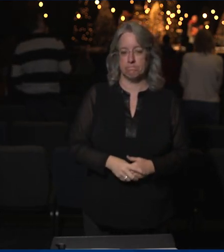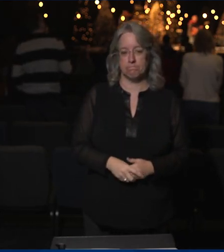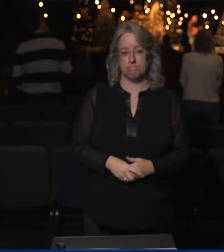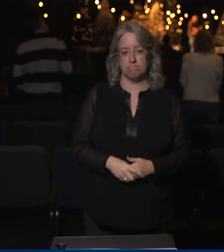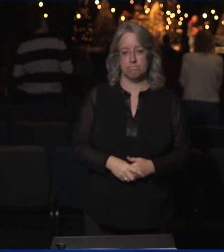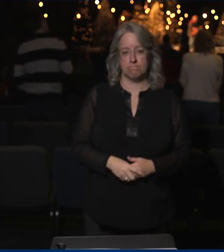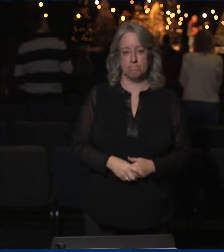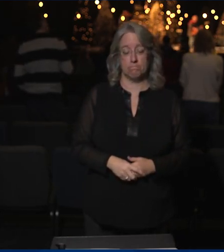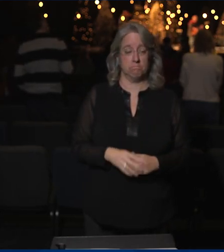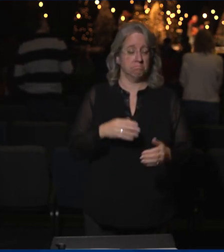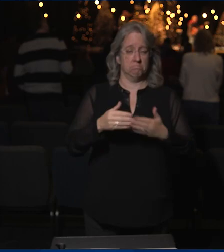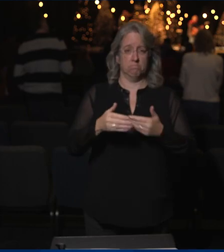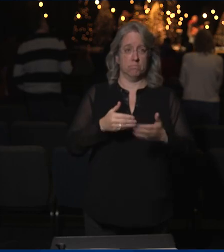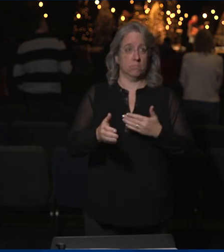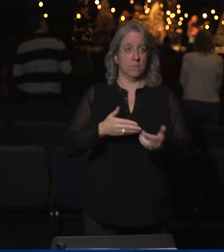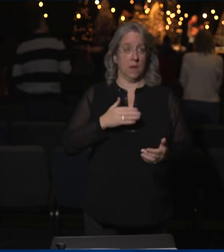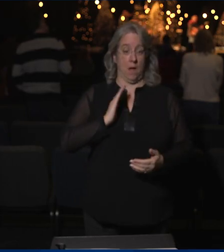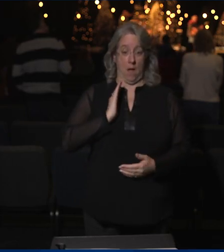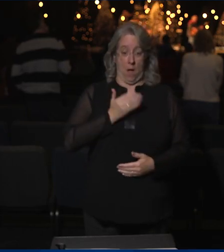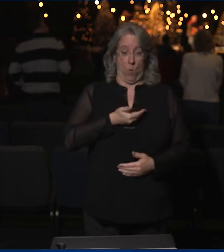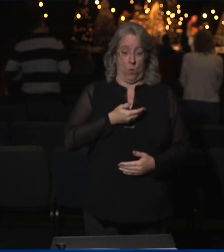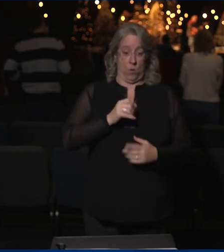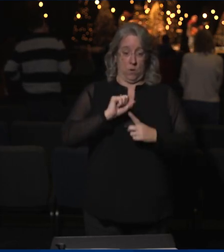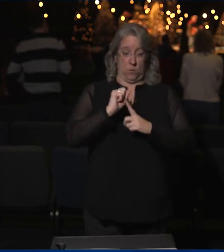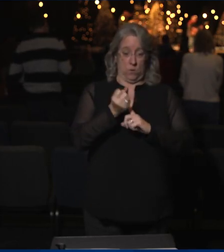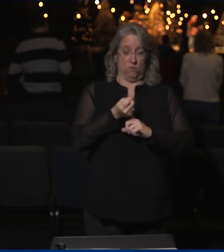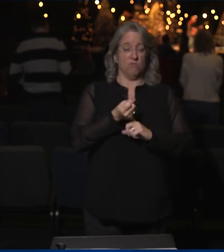that even though our circumstances,